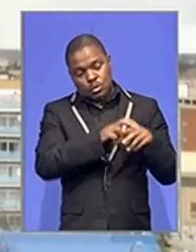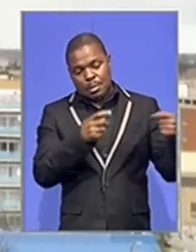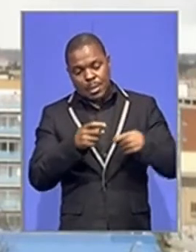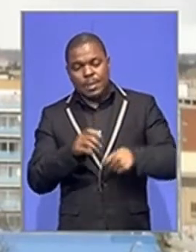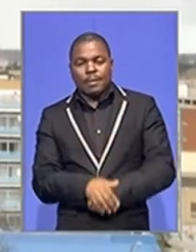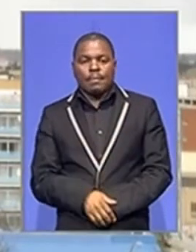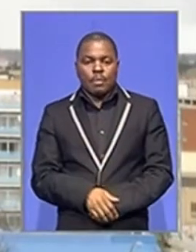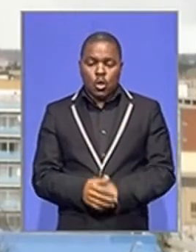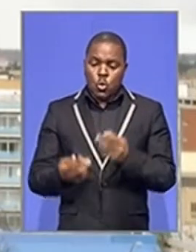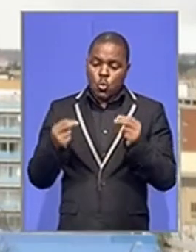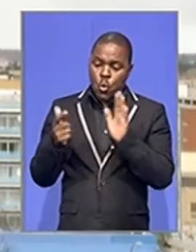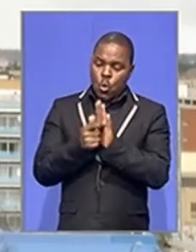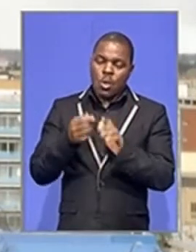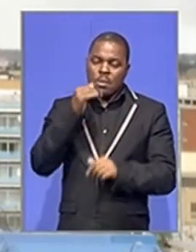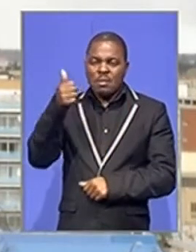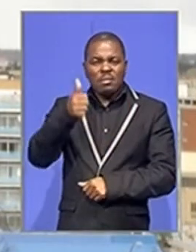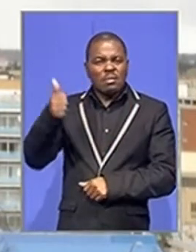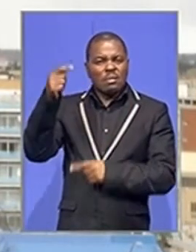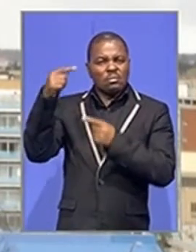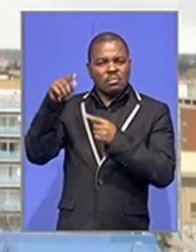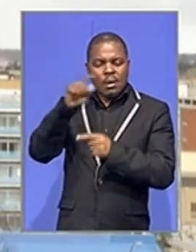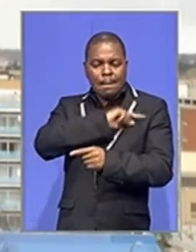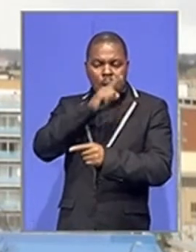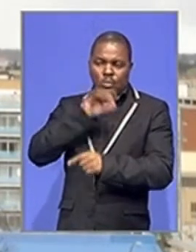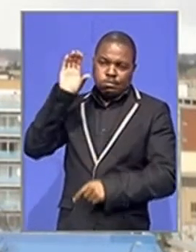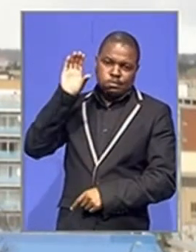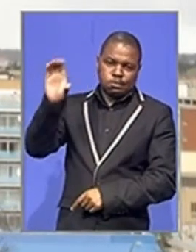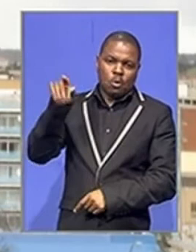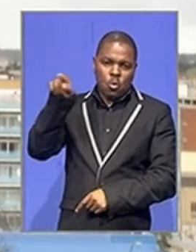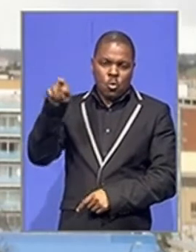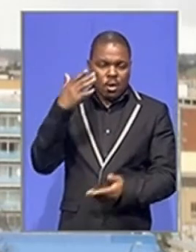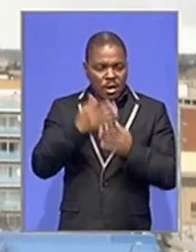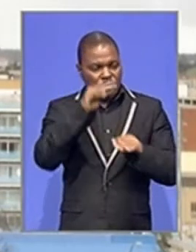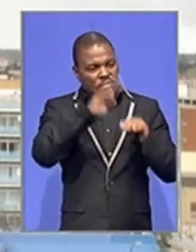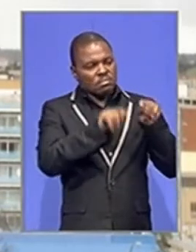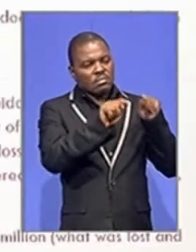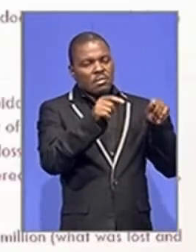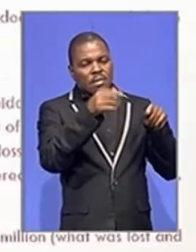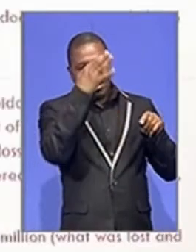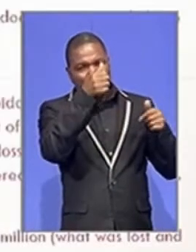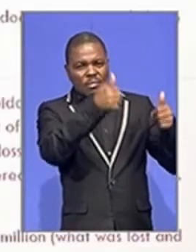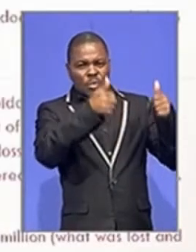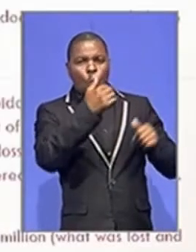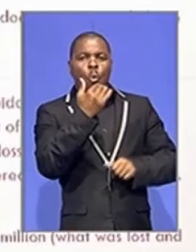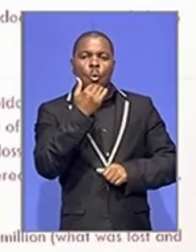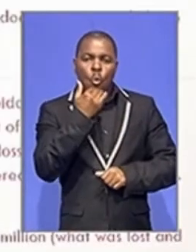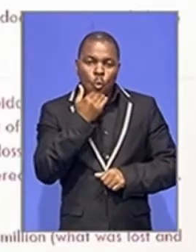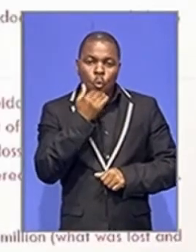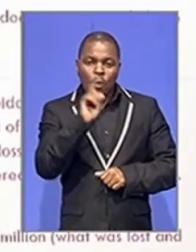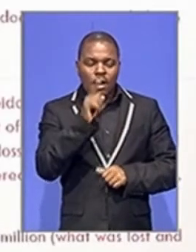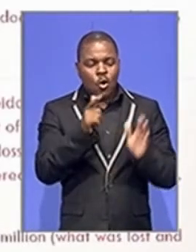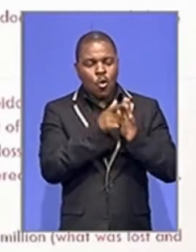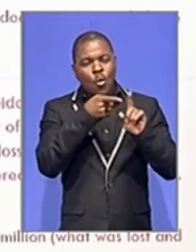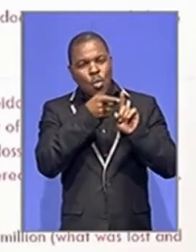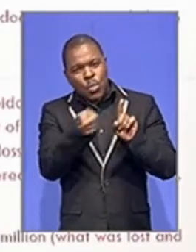chaofa kantoro ya mulekudi wadibuka matla ahonka di khato khasano li baslanka ba muso bafumanwe ngbatlozi